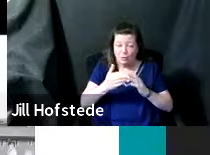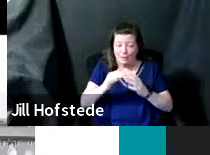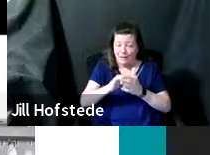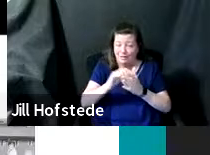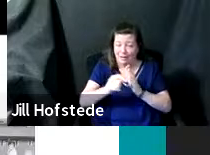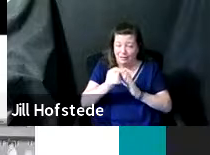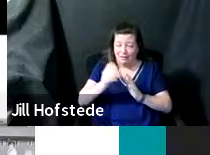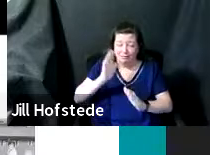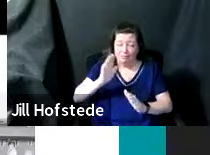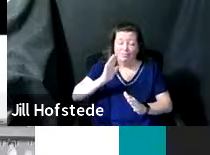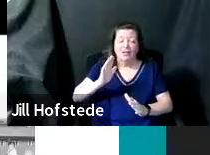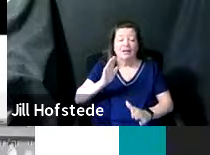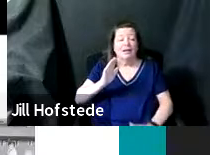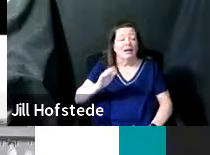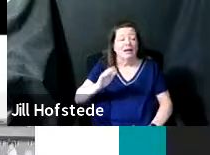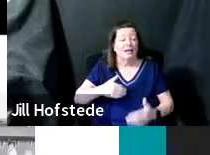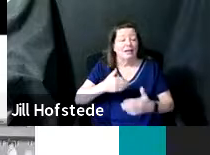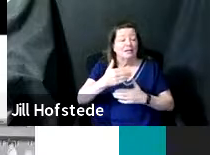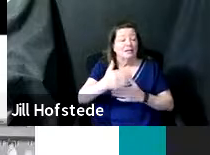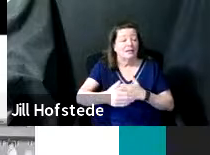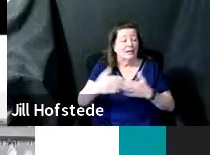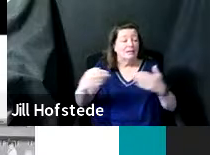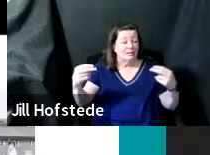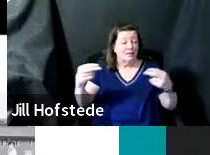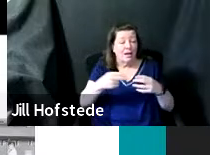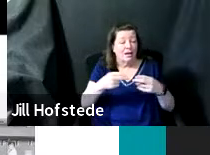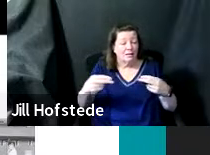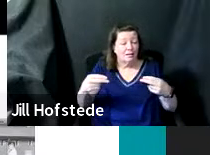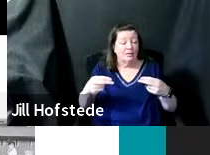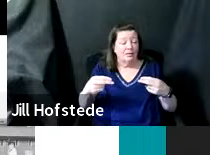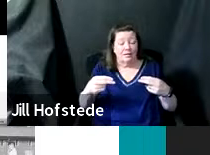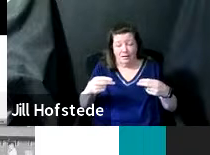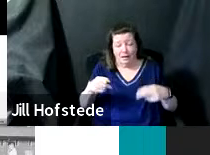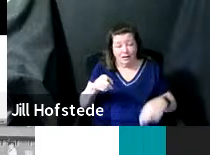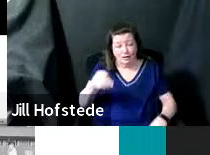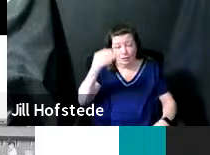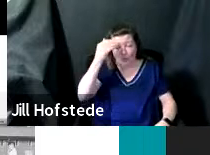leads us to this next slide. You know, as you guys are aware,